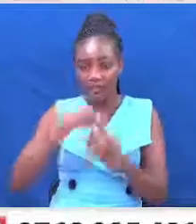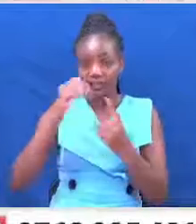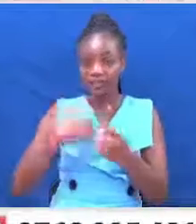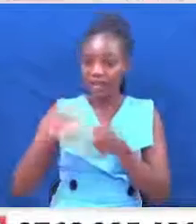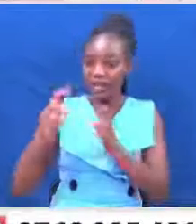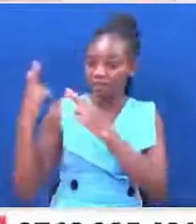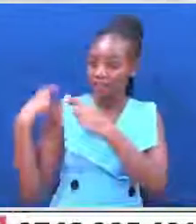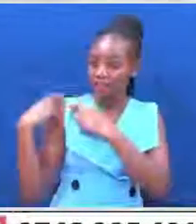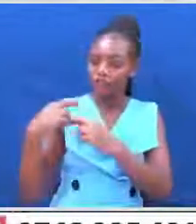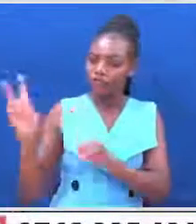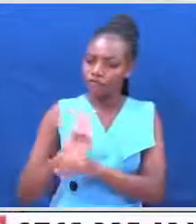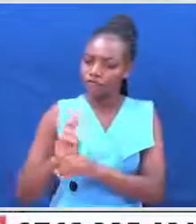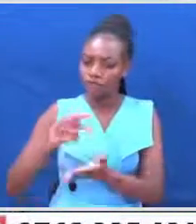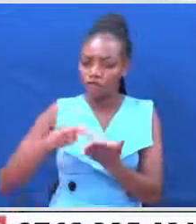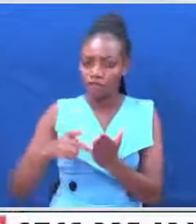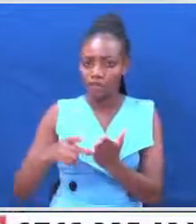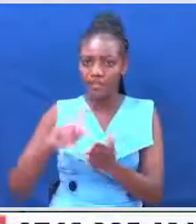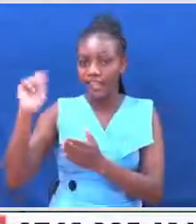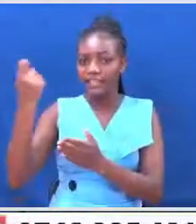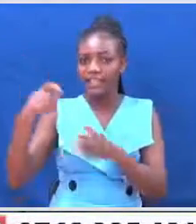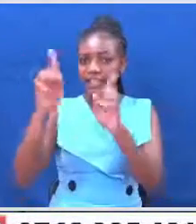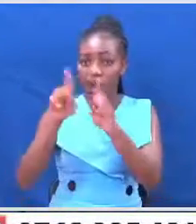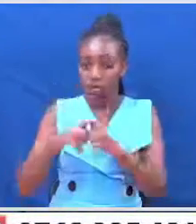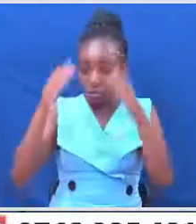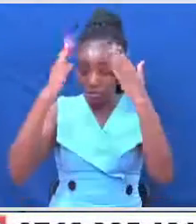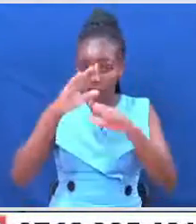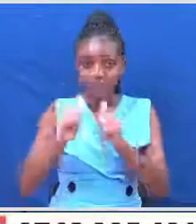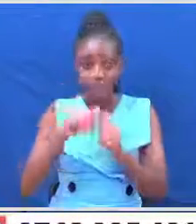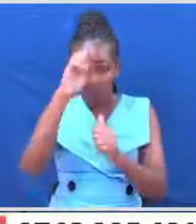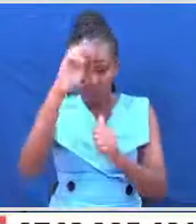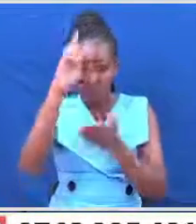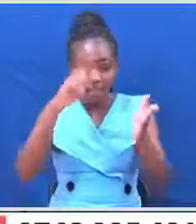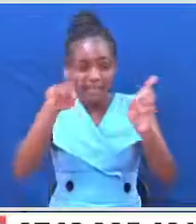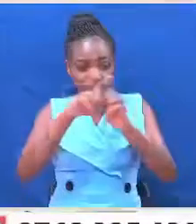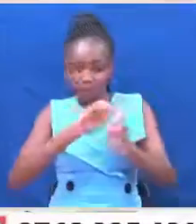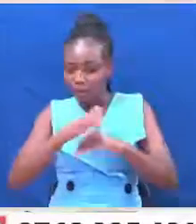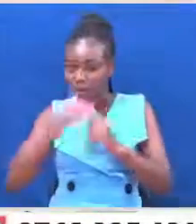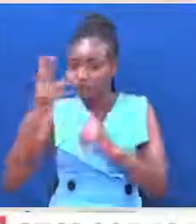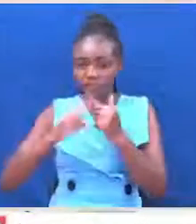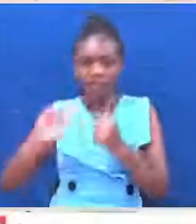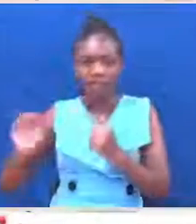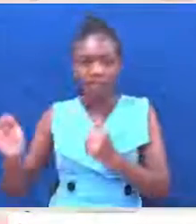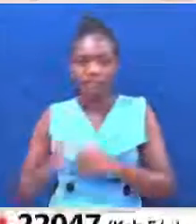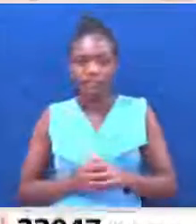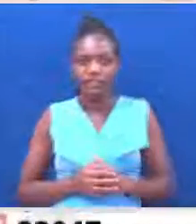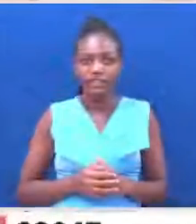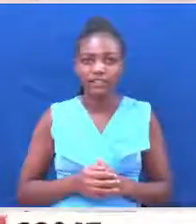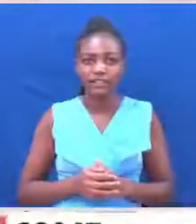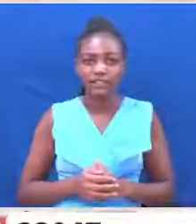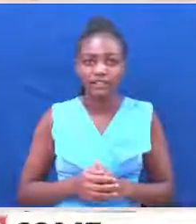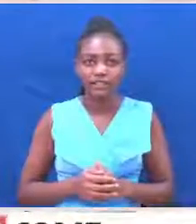wa kufuatilia miradi sio kwa nchi kijumla, bali hata mashinani na kwenye kaunti zote. The third tier to